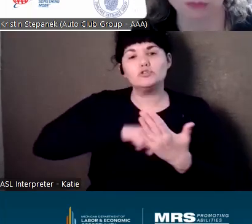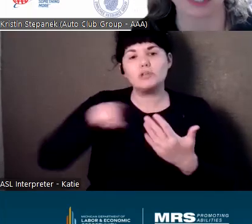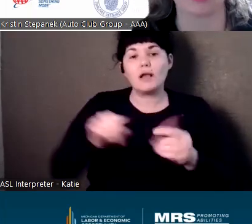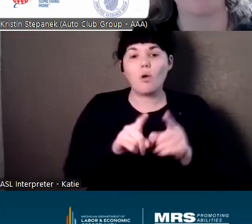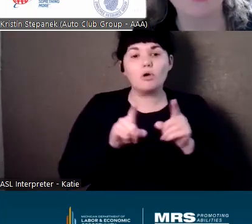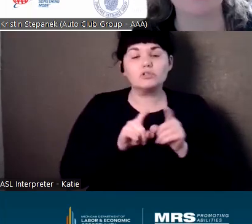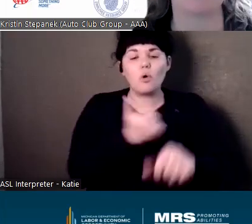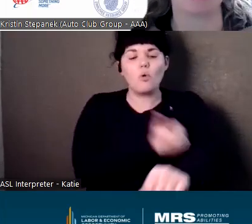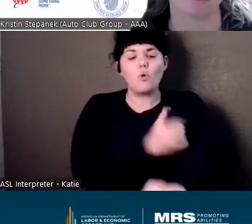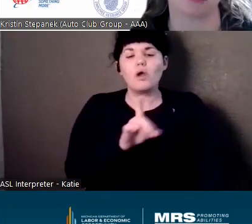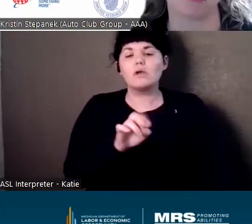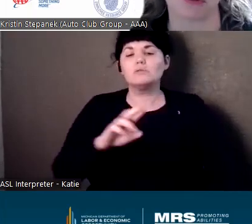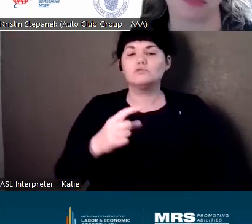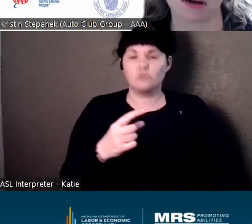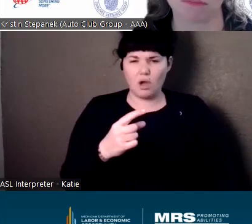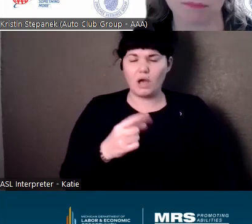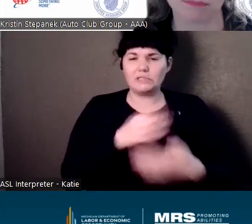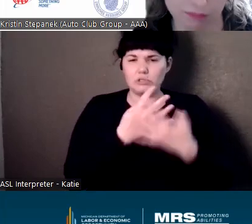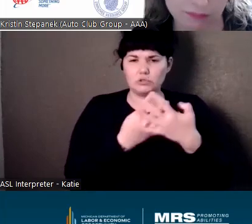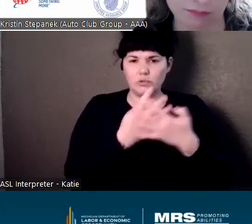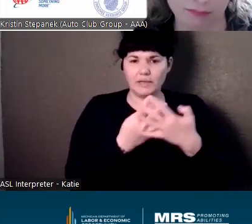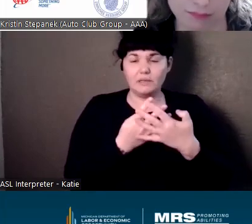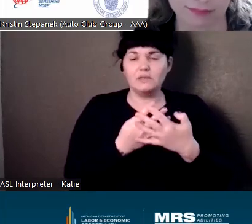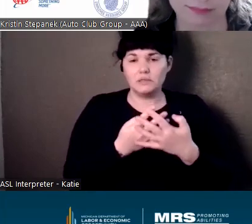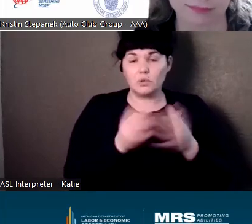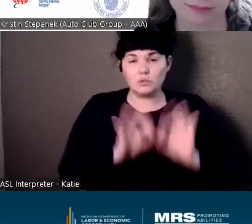you should be aware of and be comfortable with. Okay.